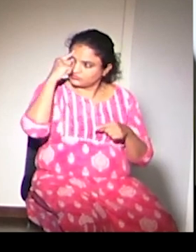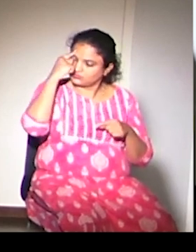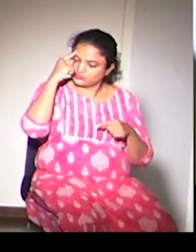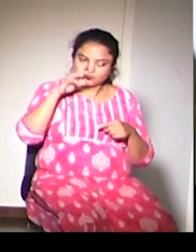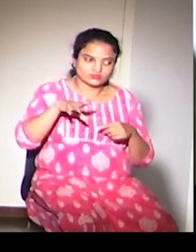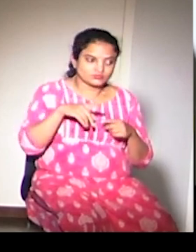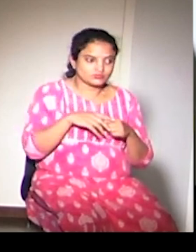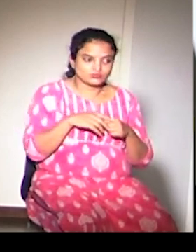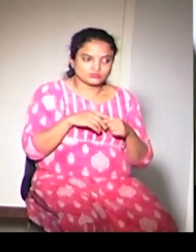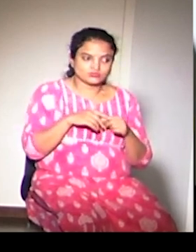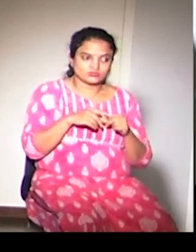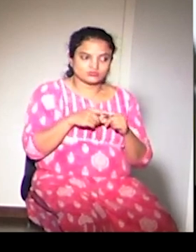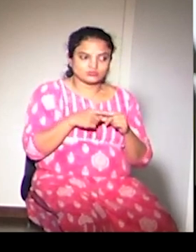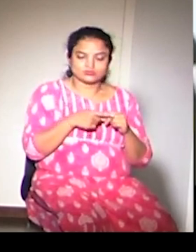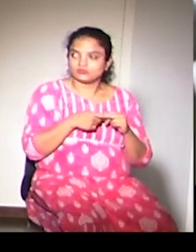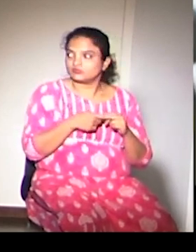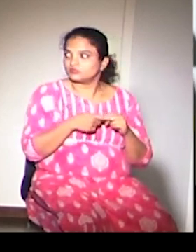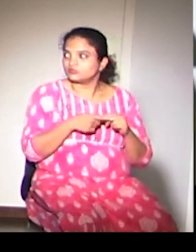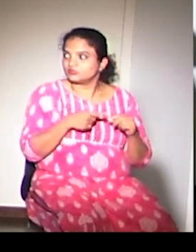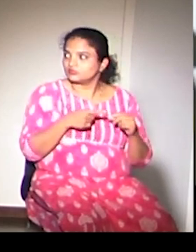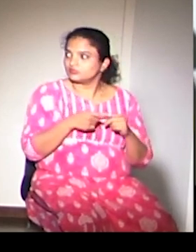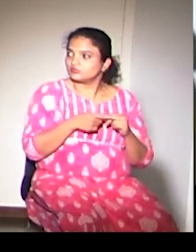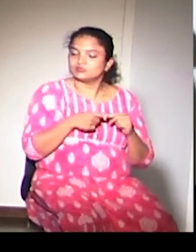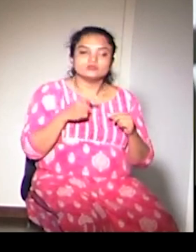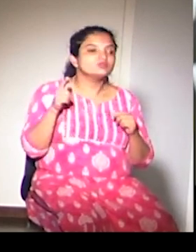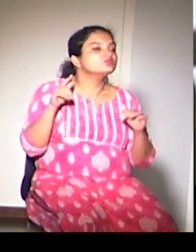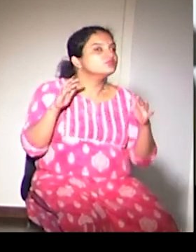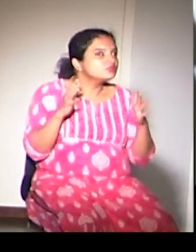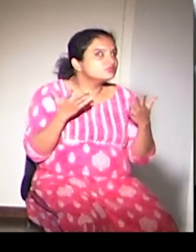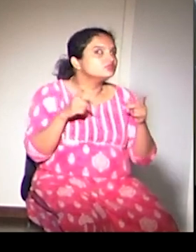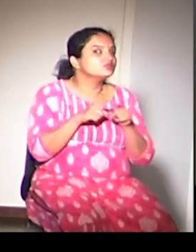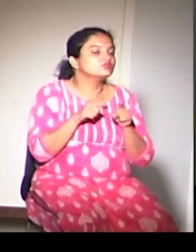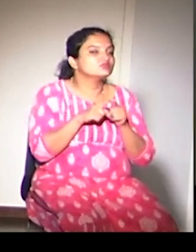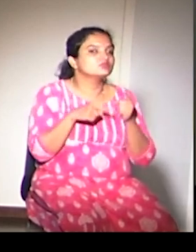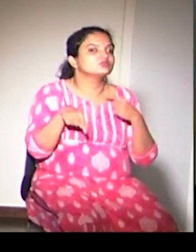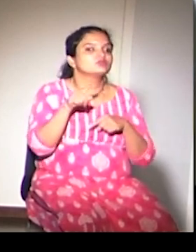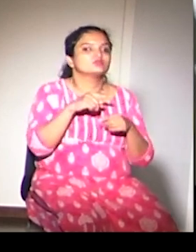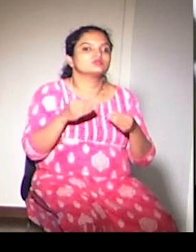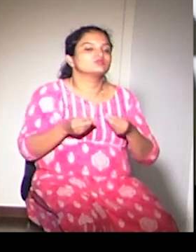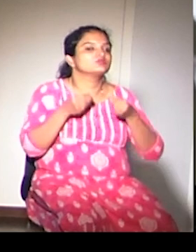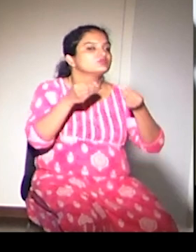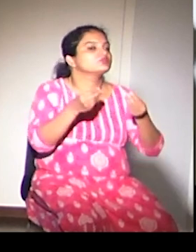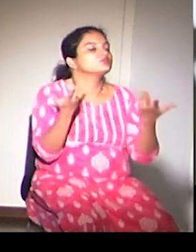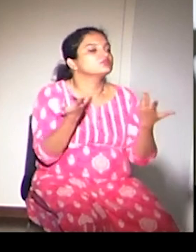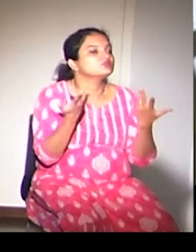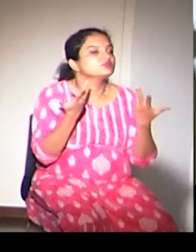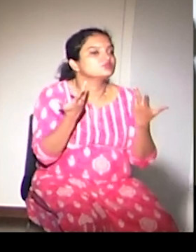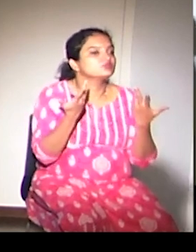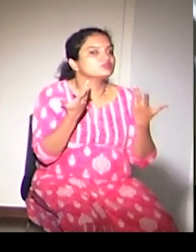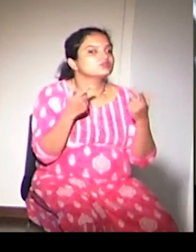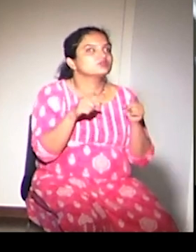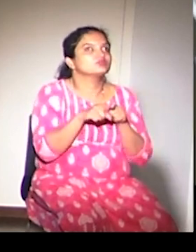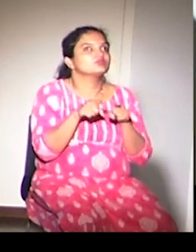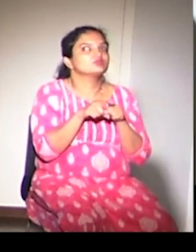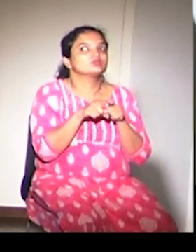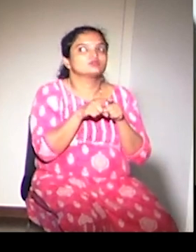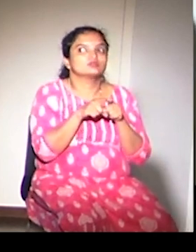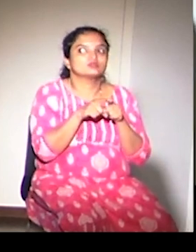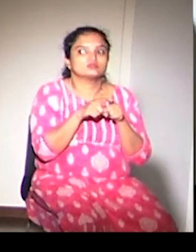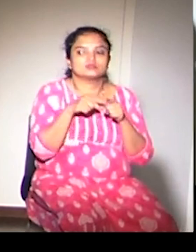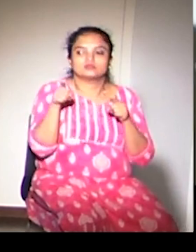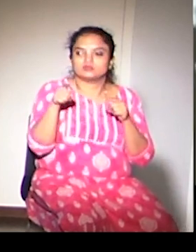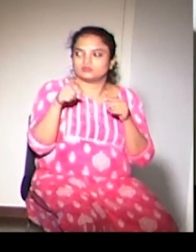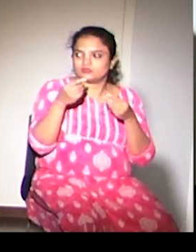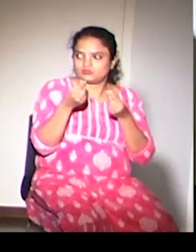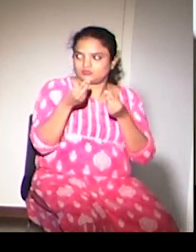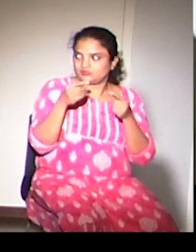each figure what they could is one What style. they could mass produce would be the ceramic pieces